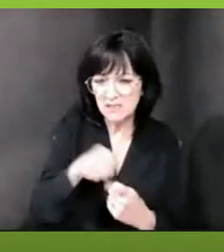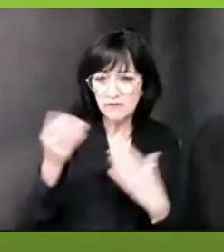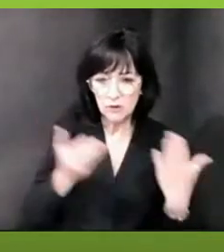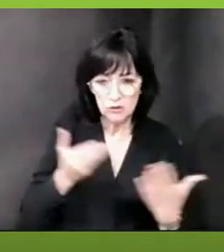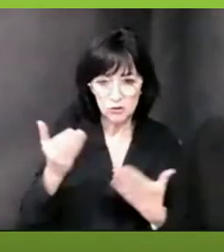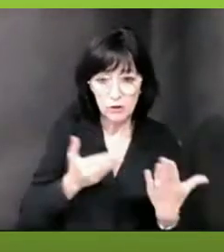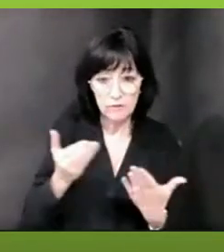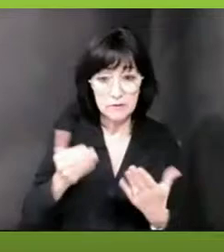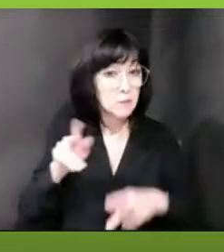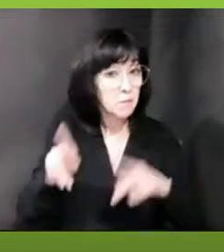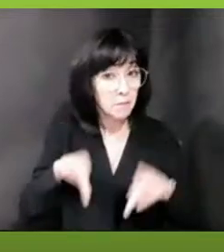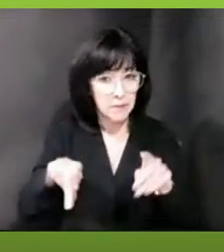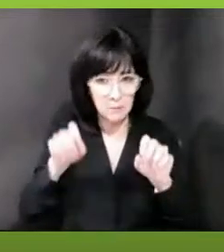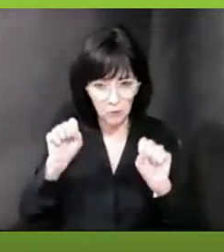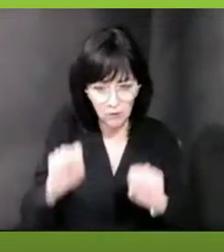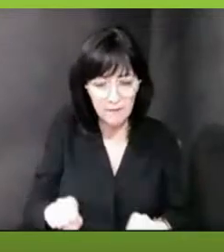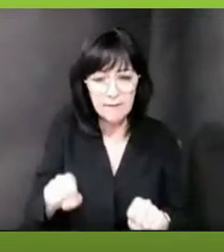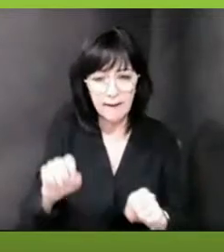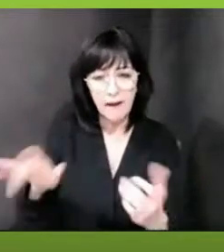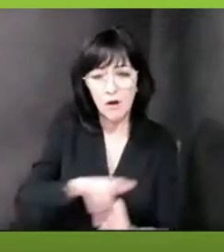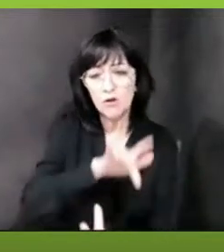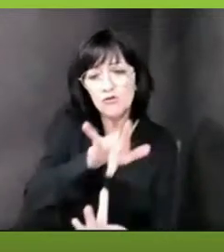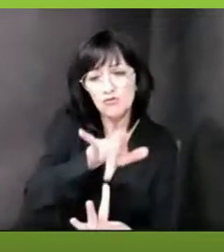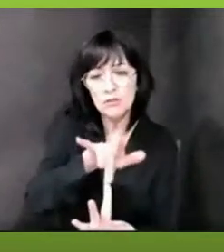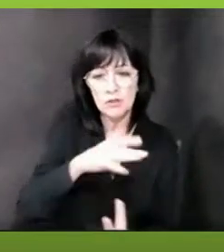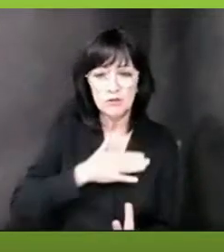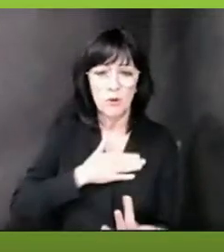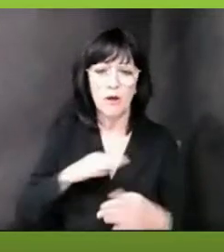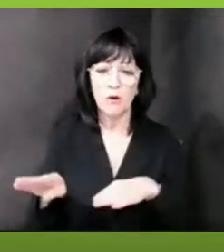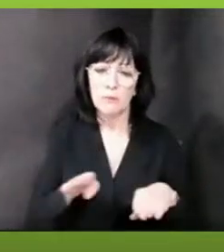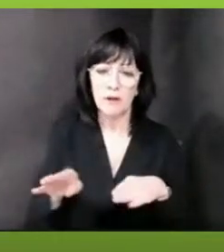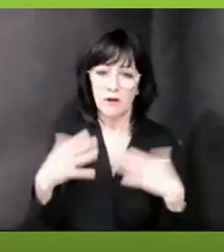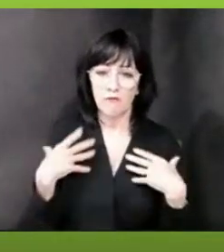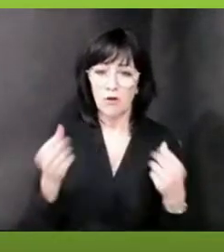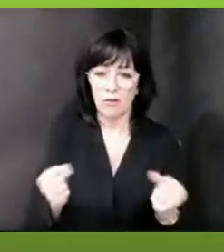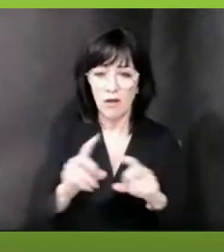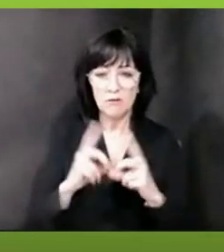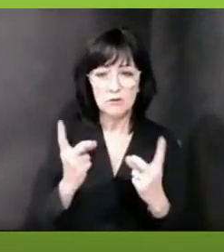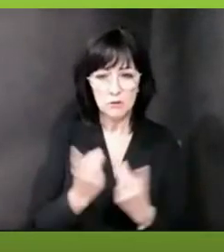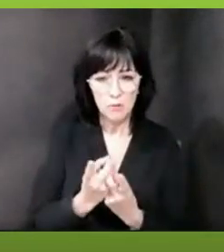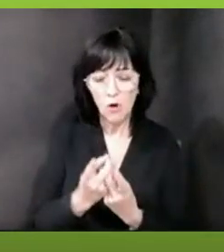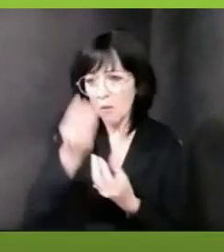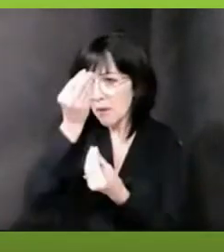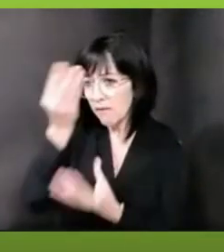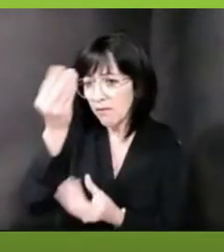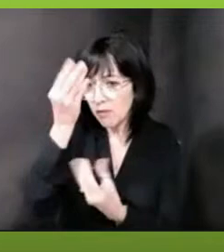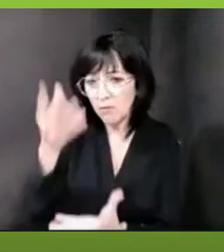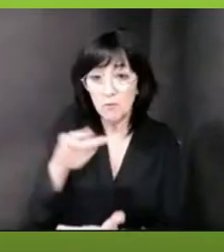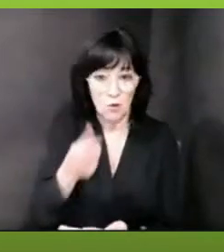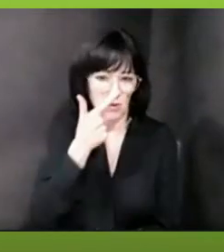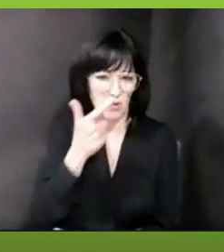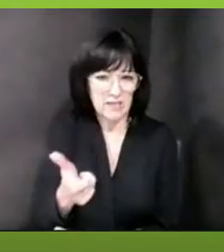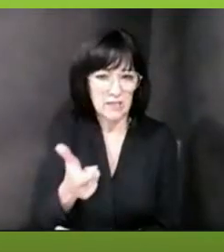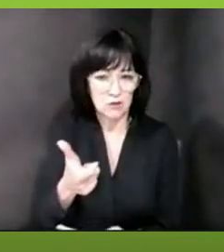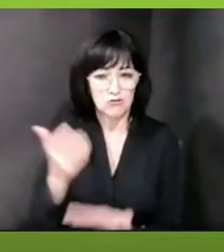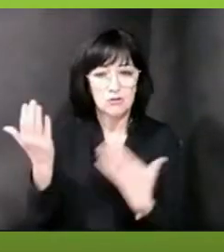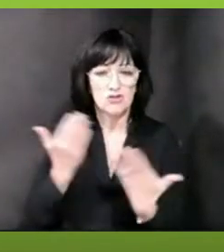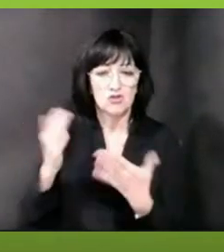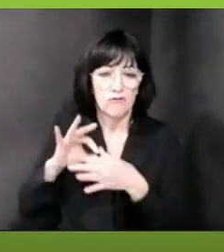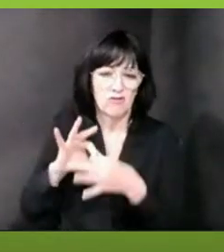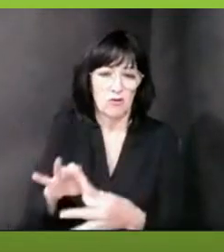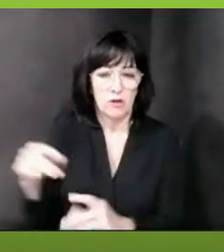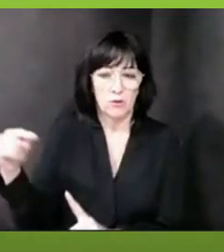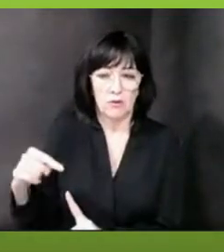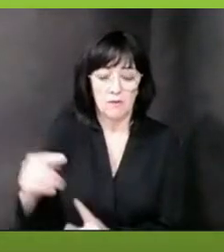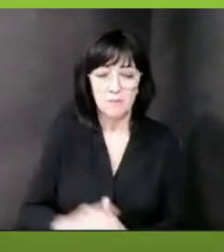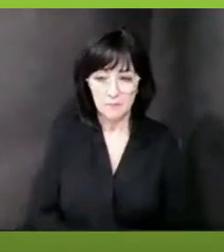by reaching out to our behavioral health department and specifying that they're interested in that. Thank you.